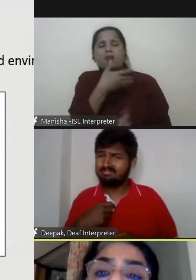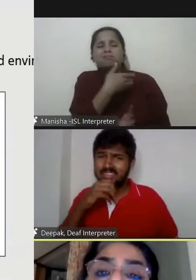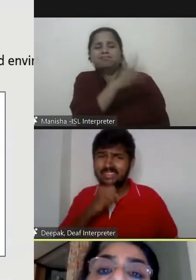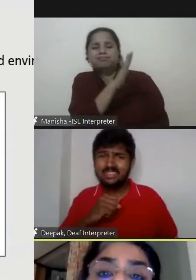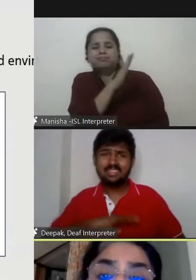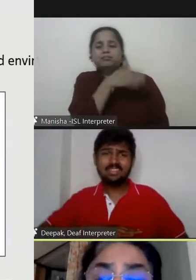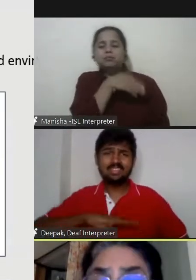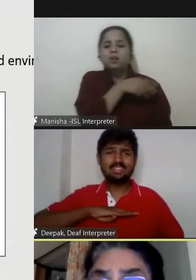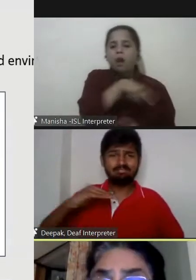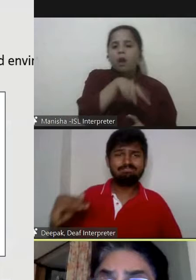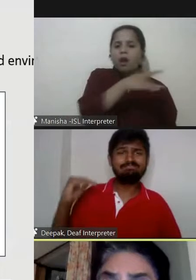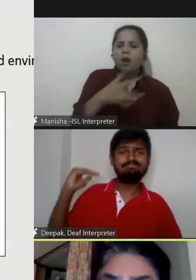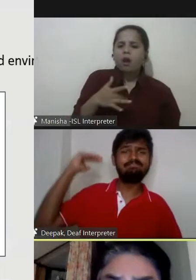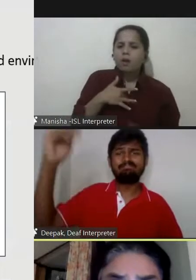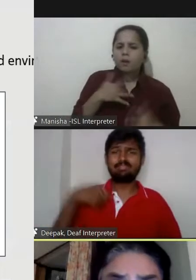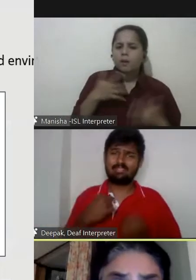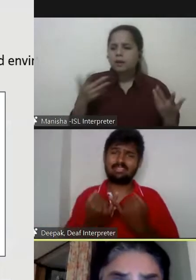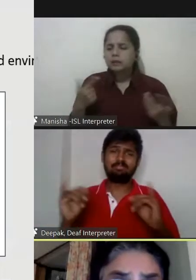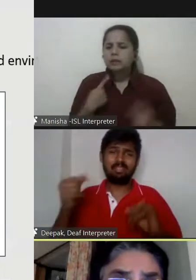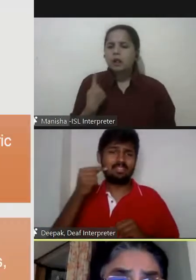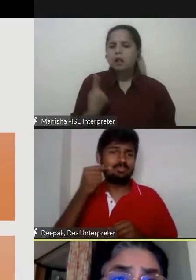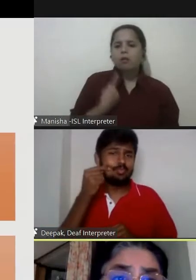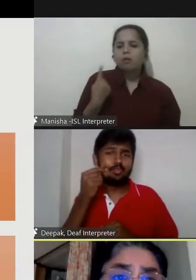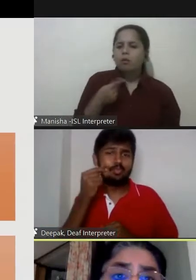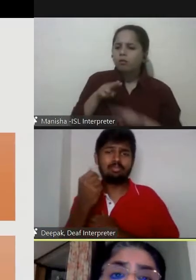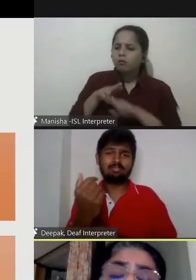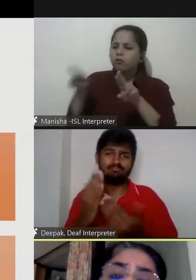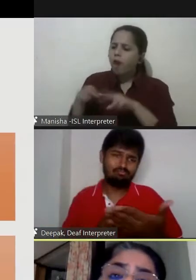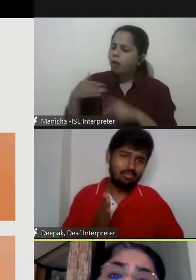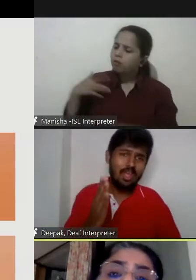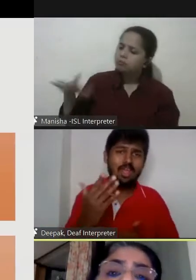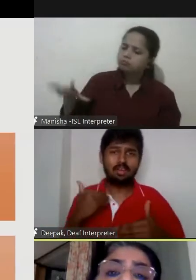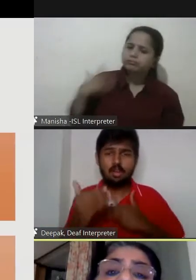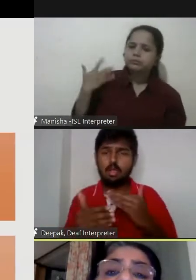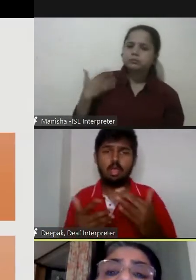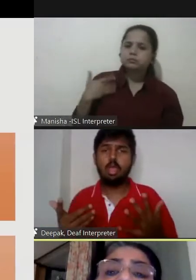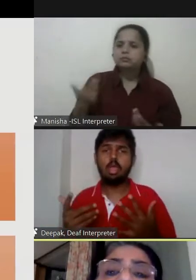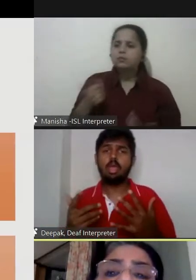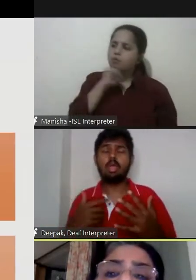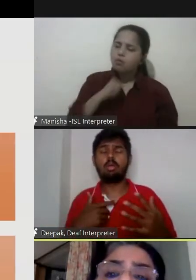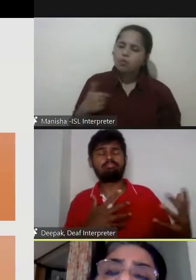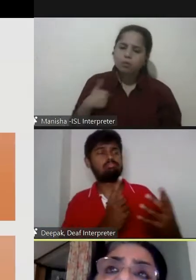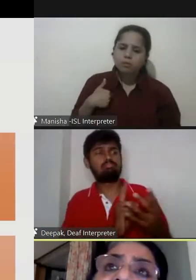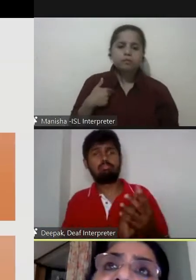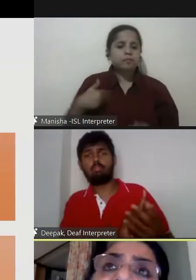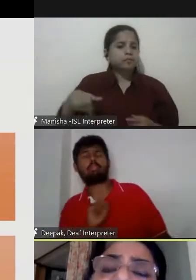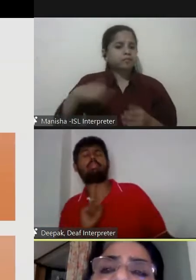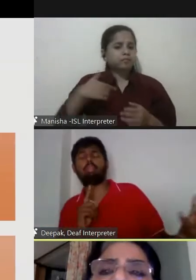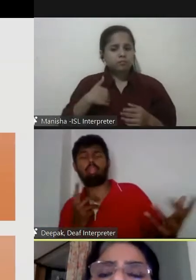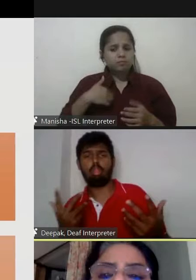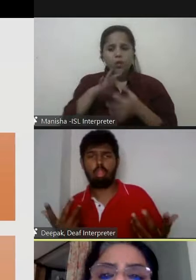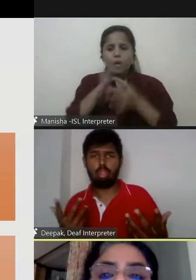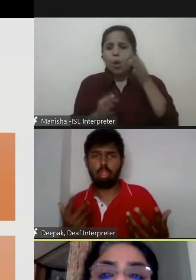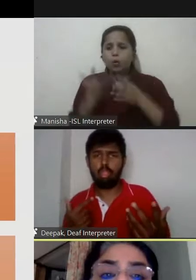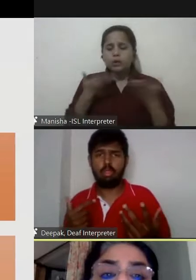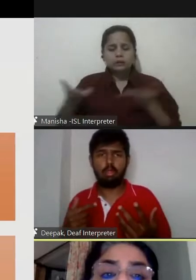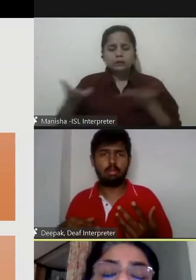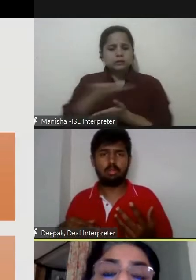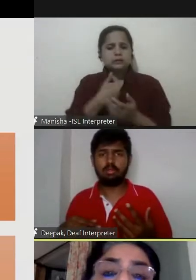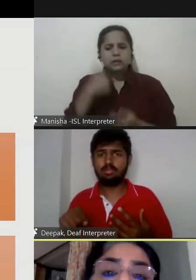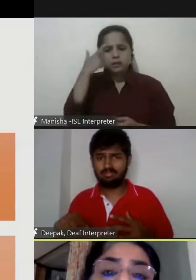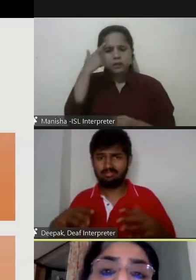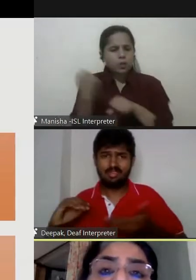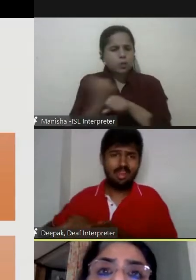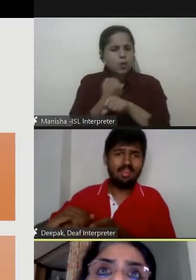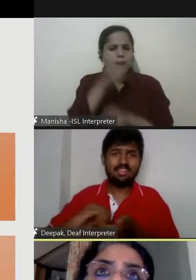often facing a great deal of loneliness. As we looked at the organizations and how they worked with these people,